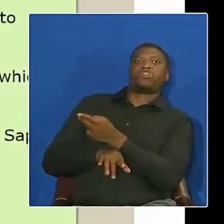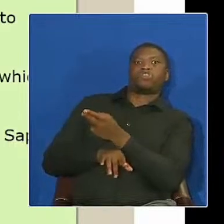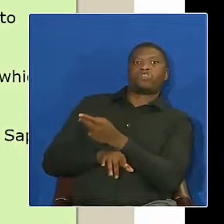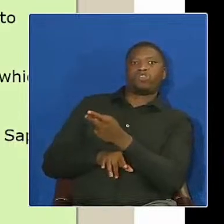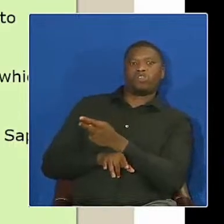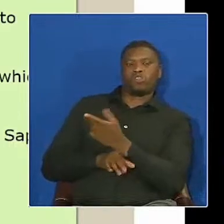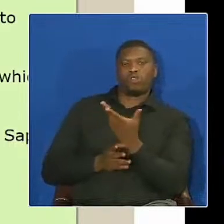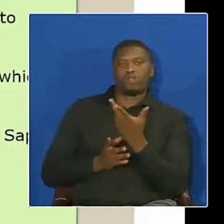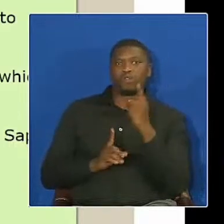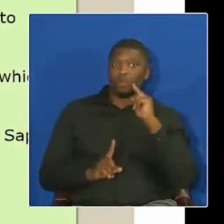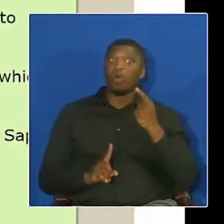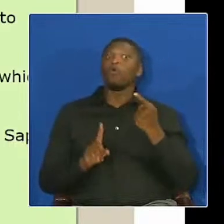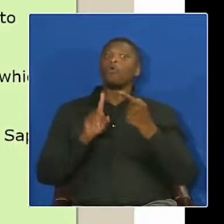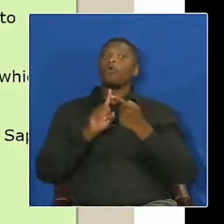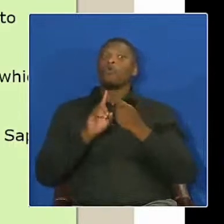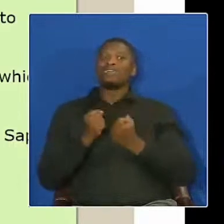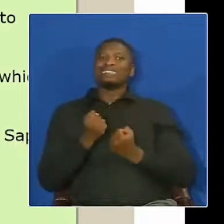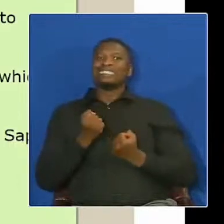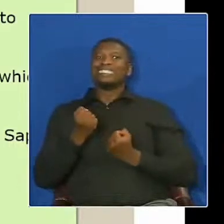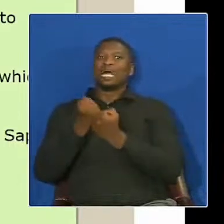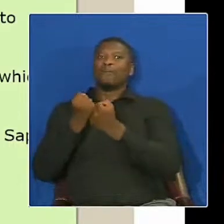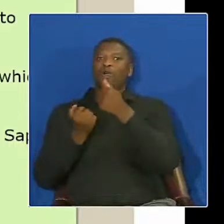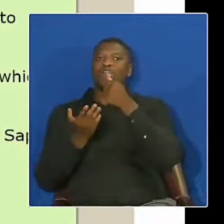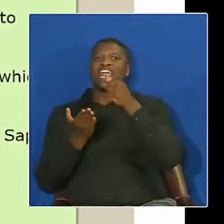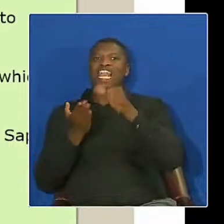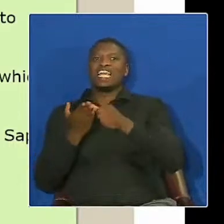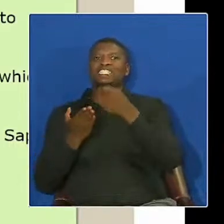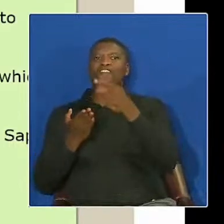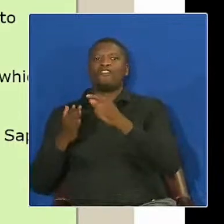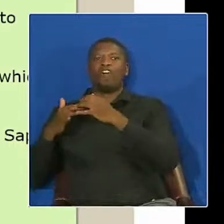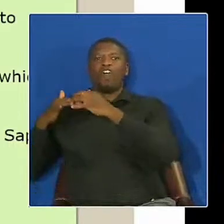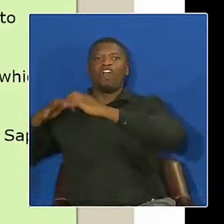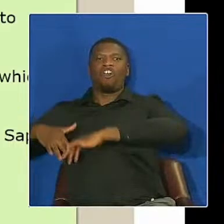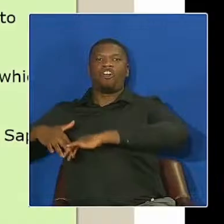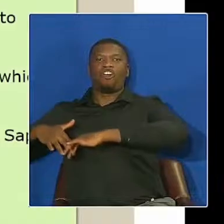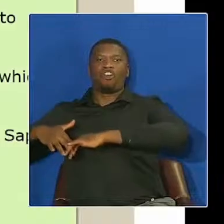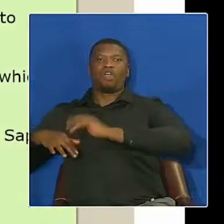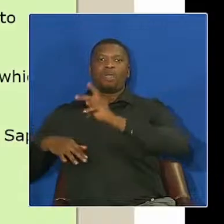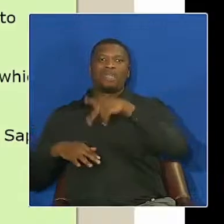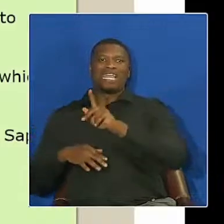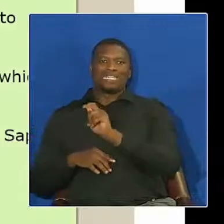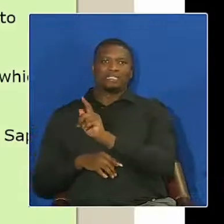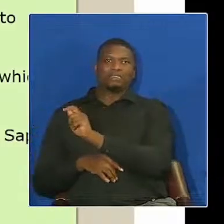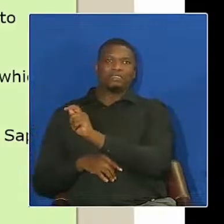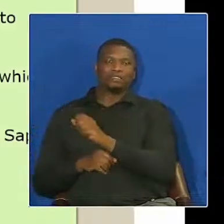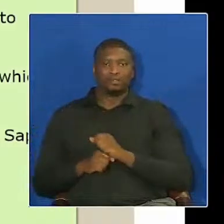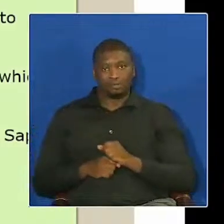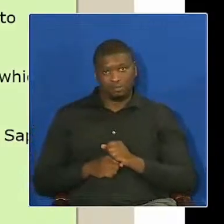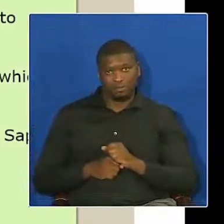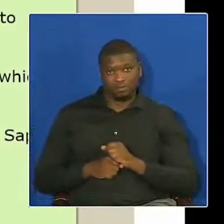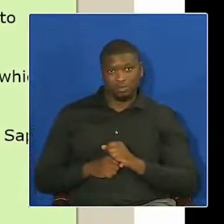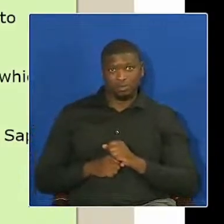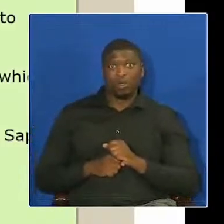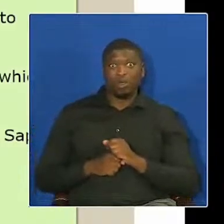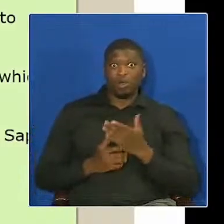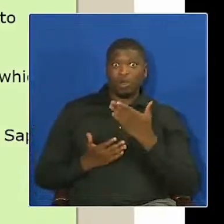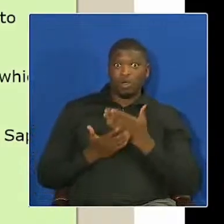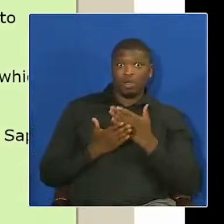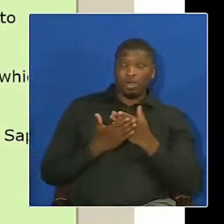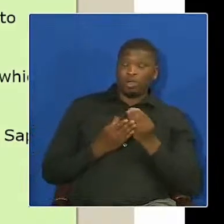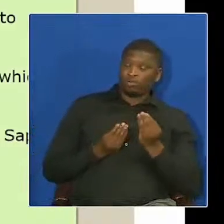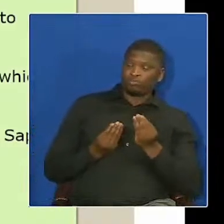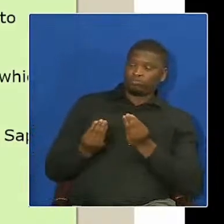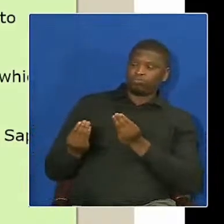will support the decision to disband. One can interpret all